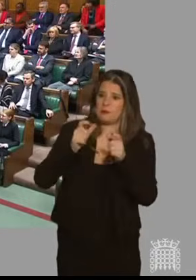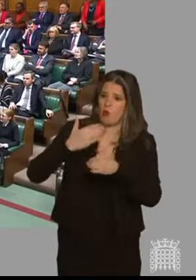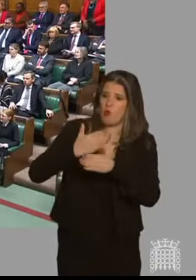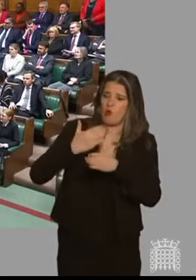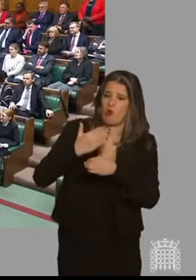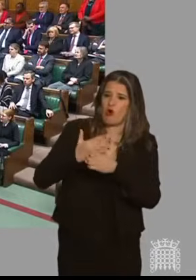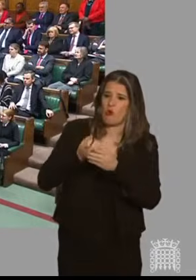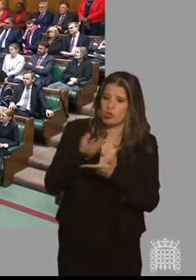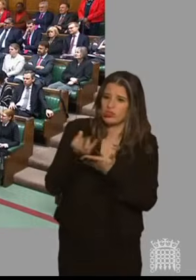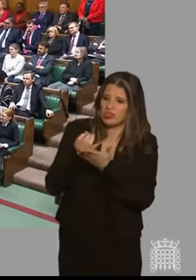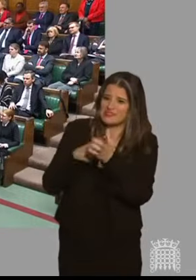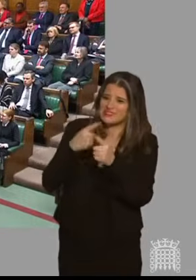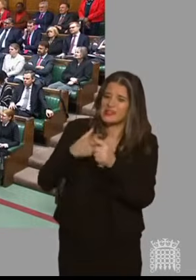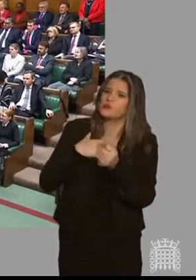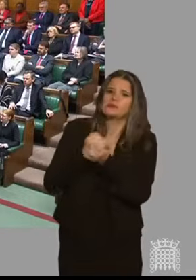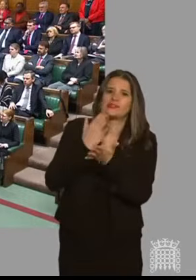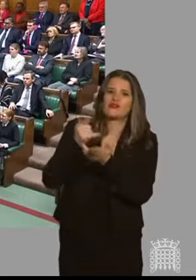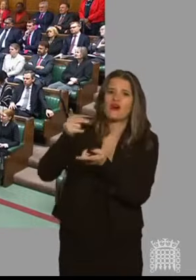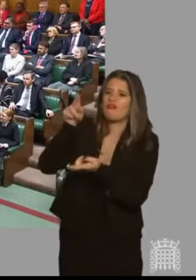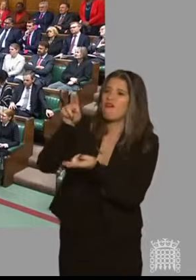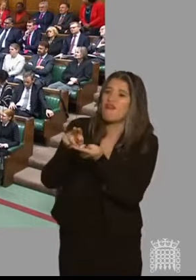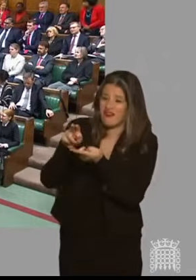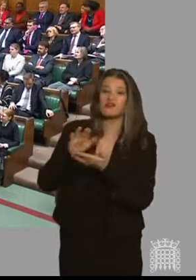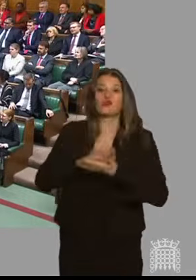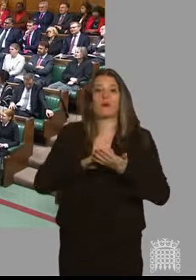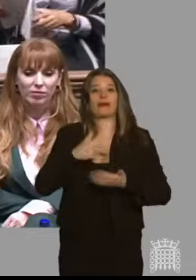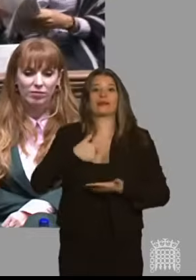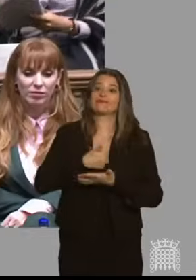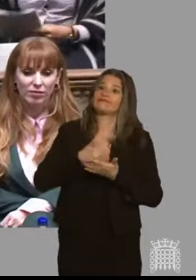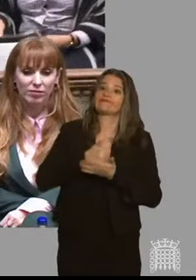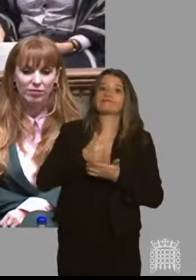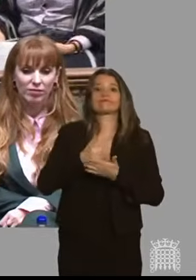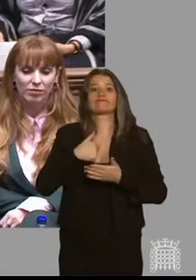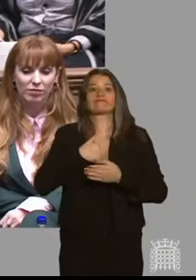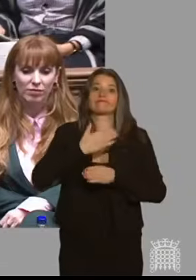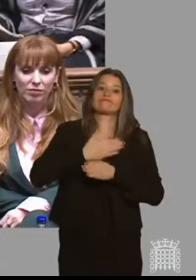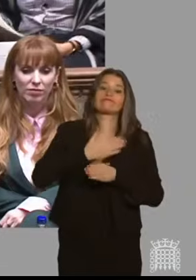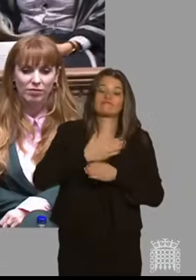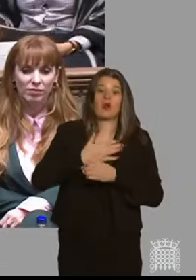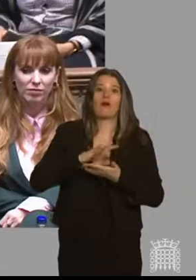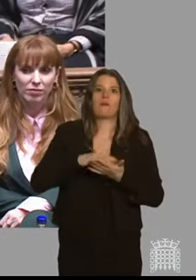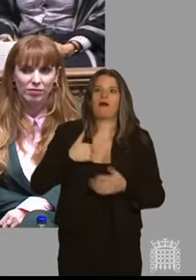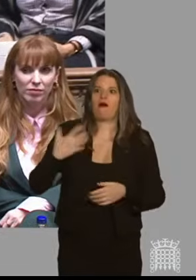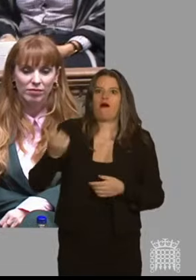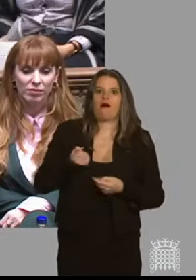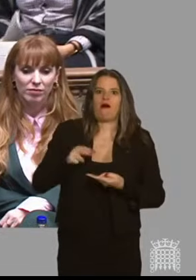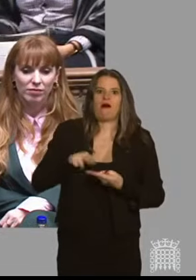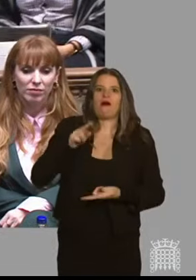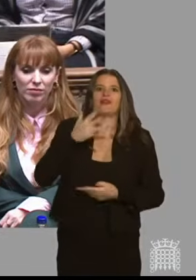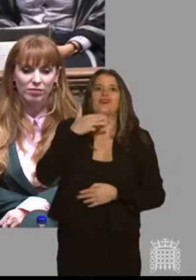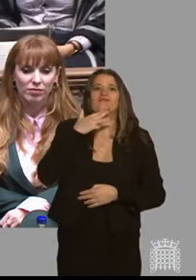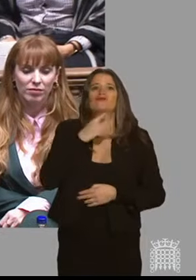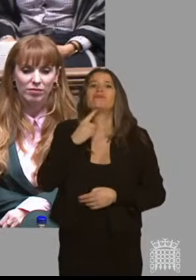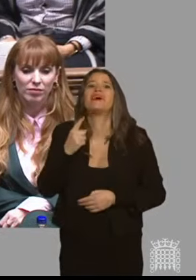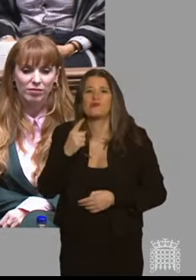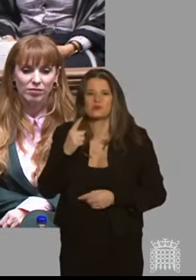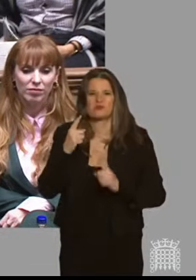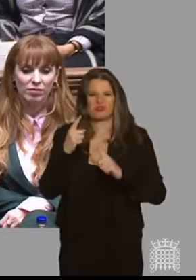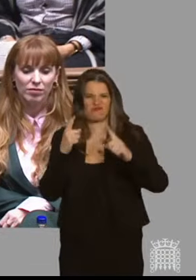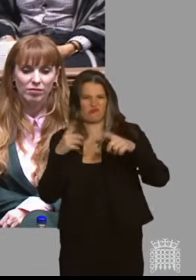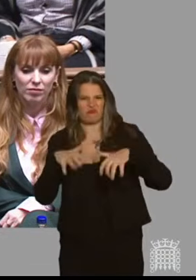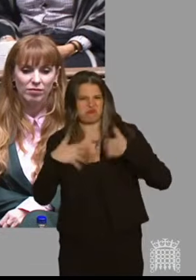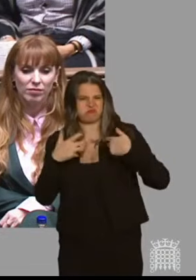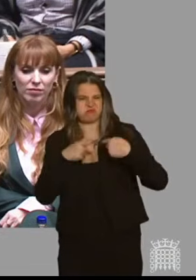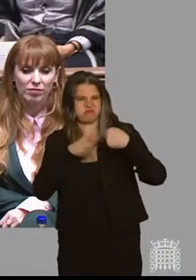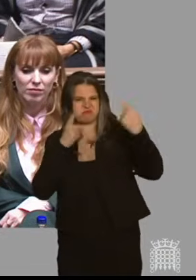The highest tax burden since the Second World War. I did listen to the Chancellor, £46 billion of unfunded commitments. They